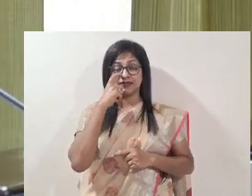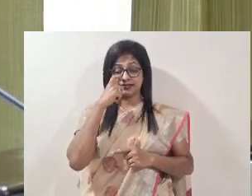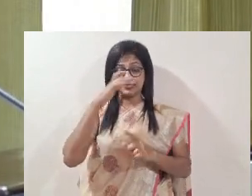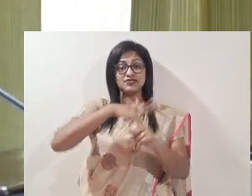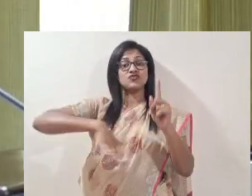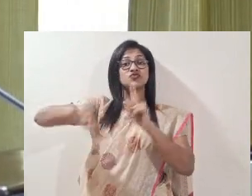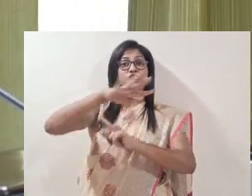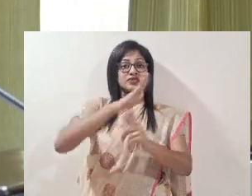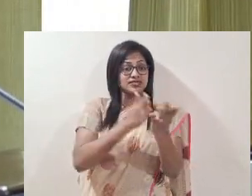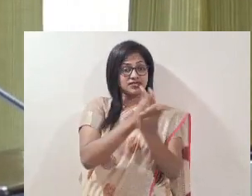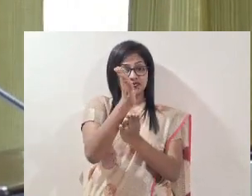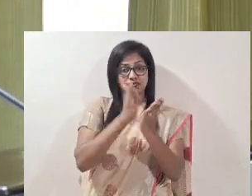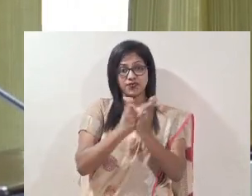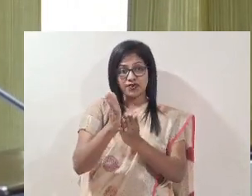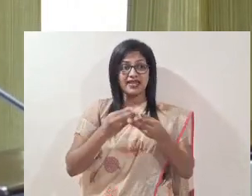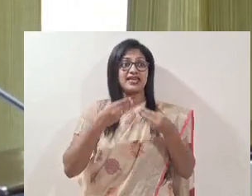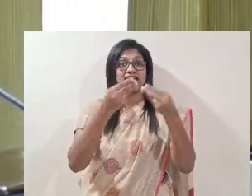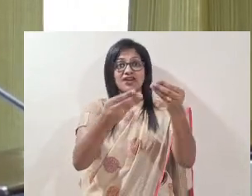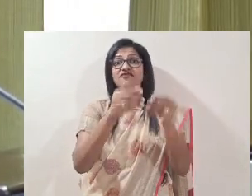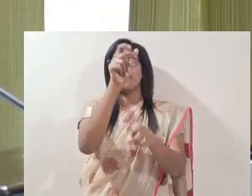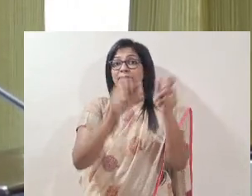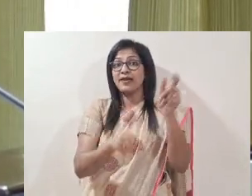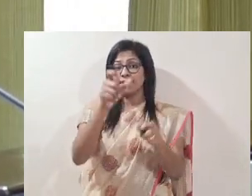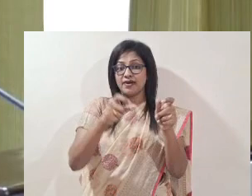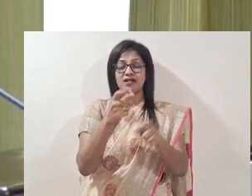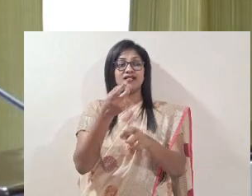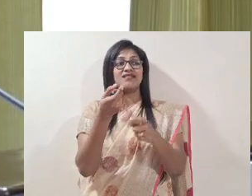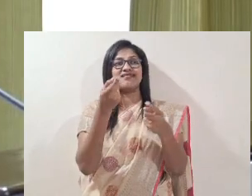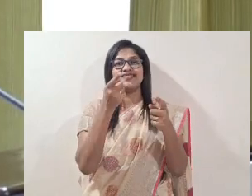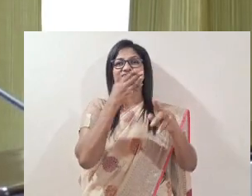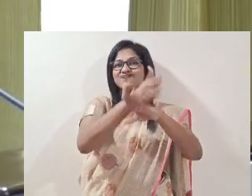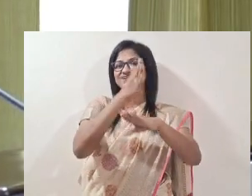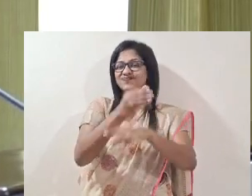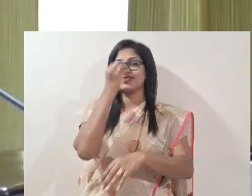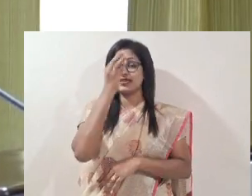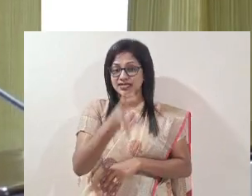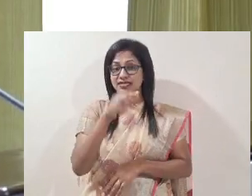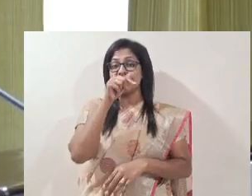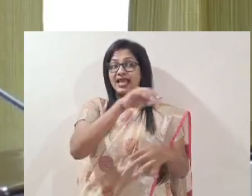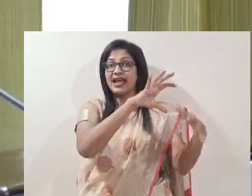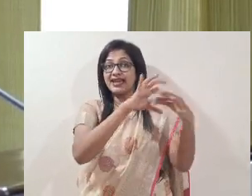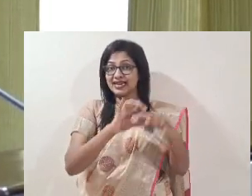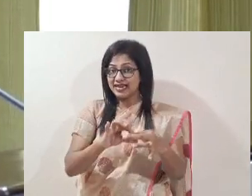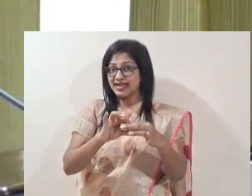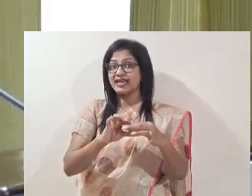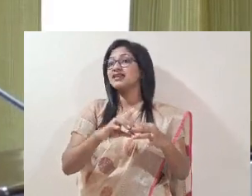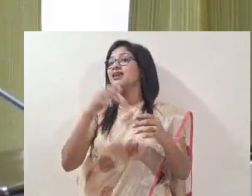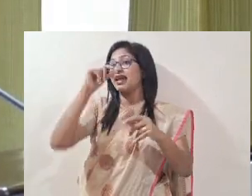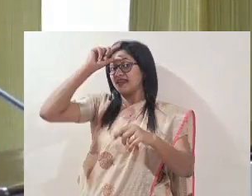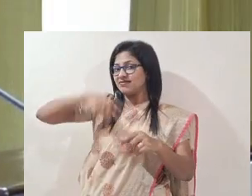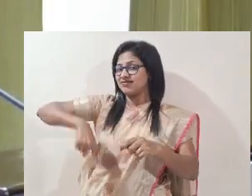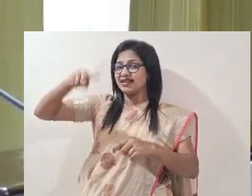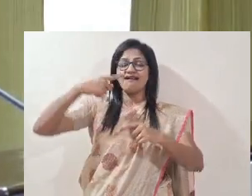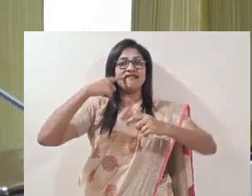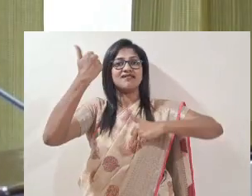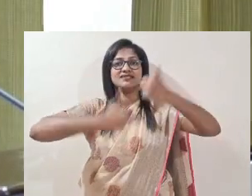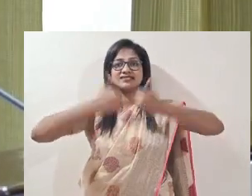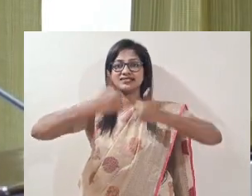it treats its vulnerable population. With that measure, I think India has failed in that